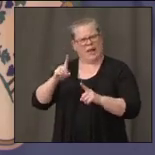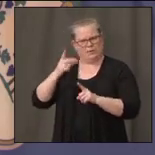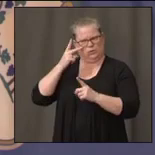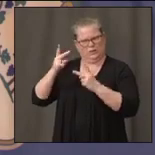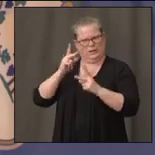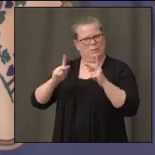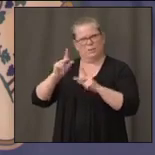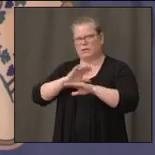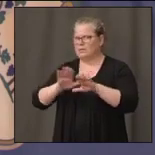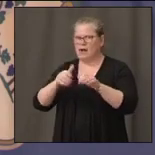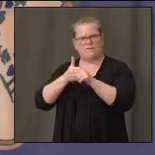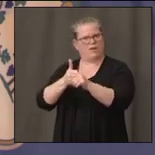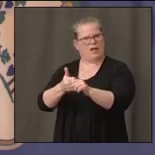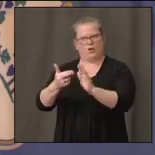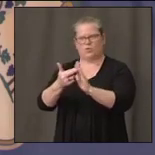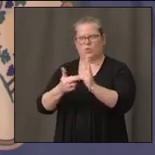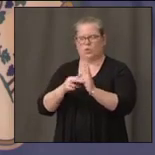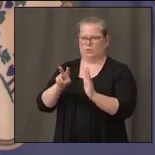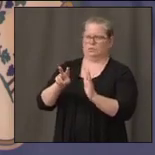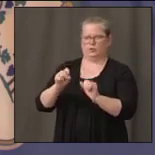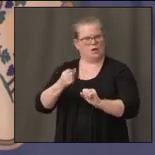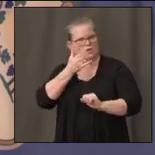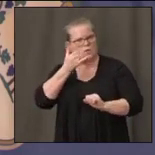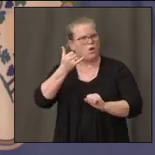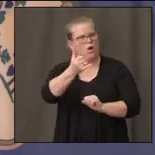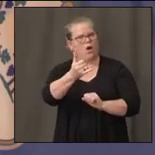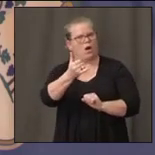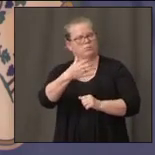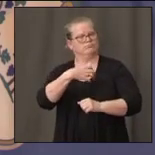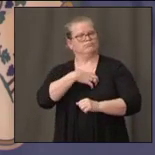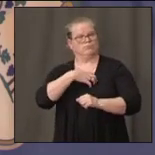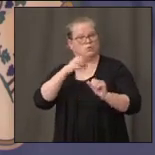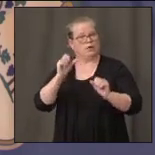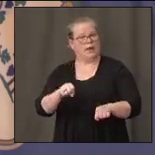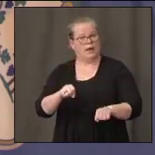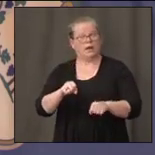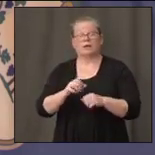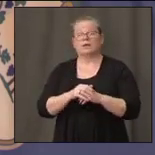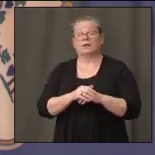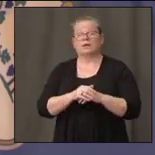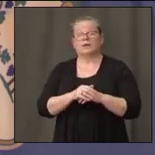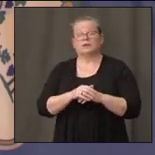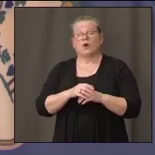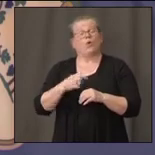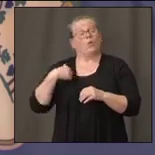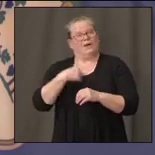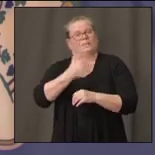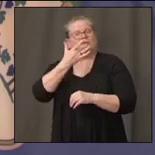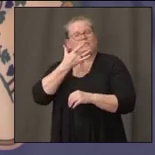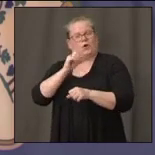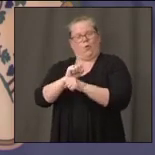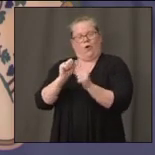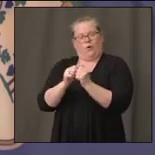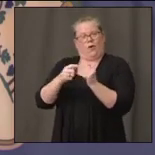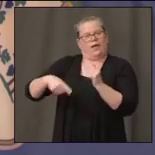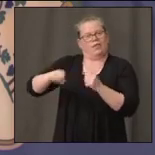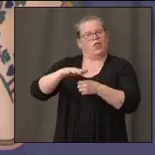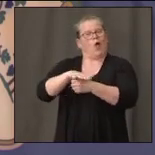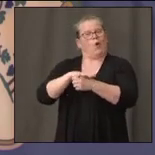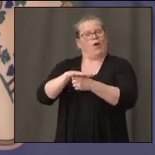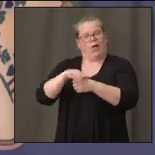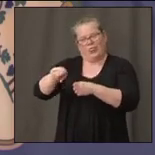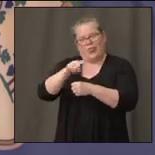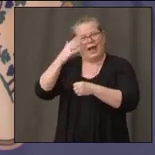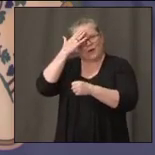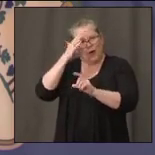seriously. From there, we like working with the local municipalities. They know the community the best, whether it be it public health or